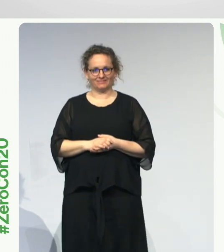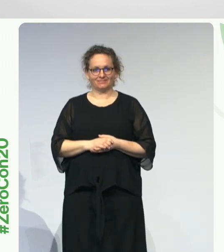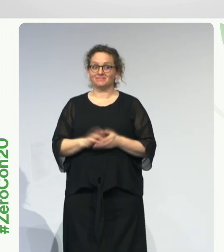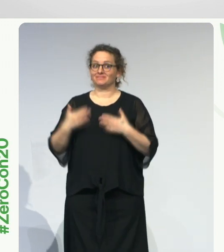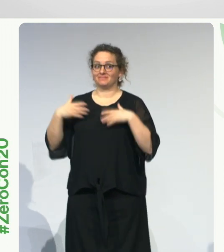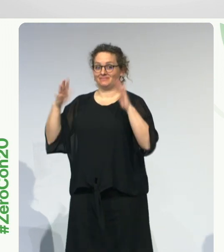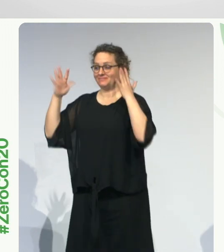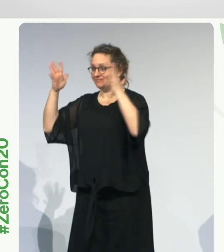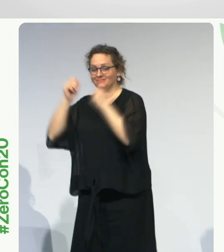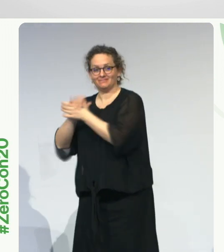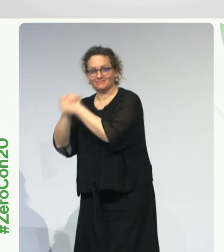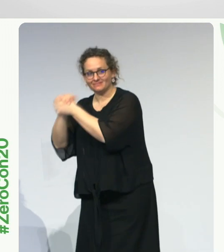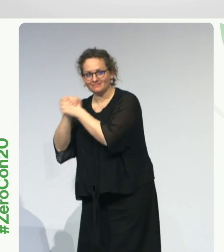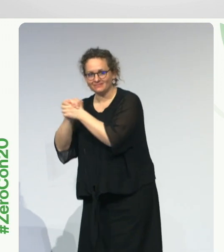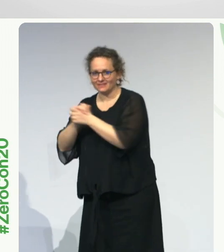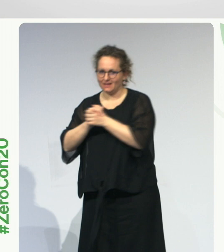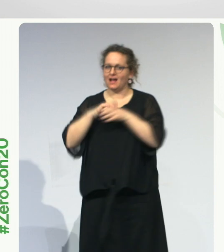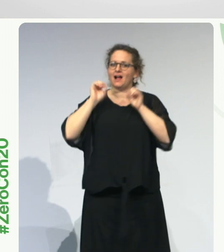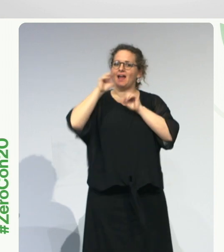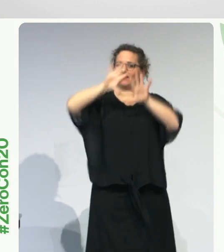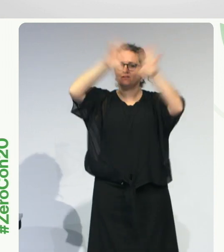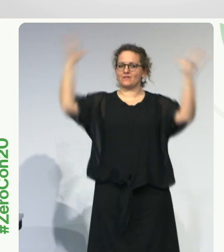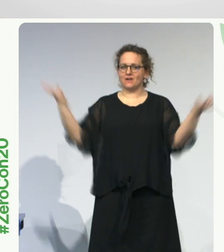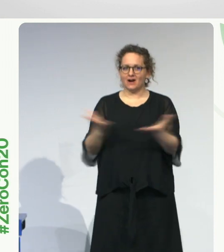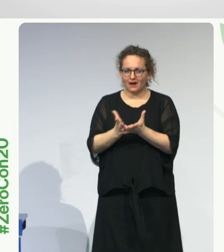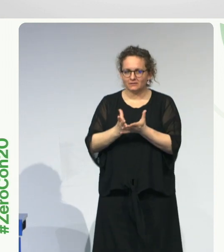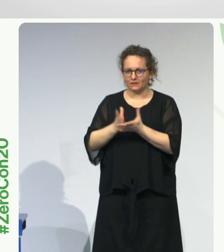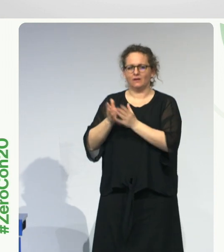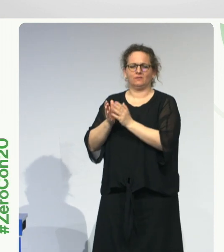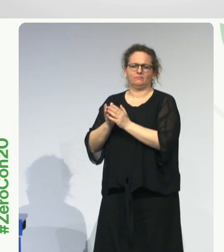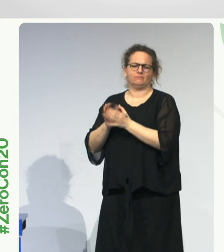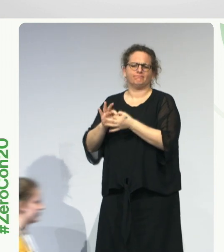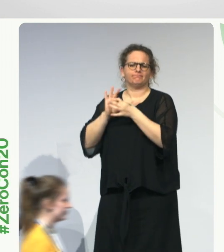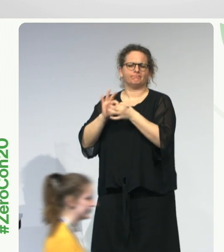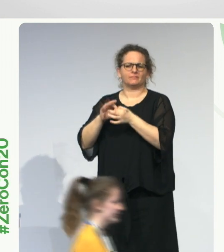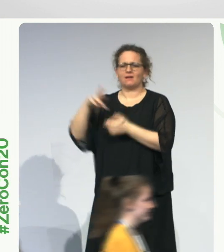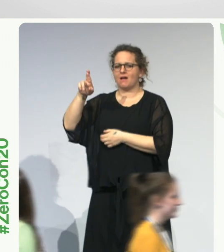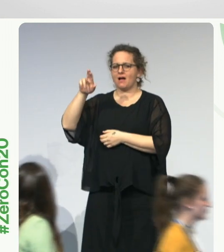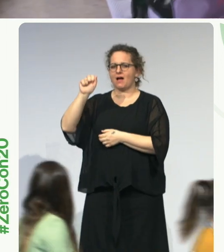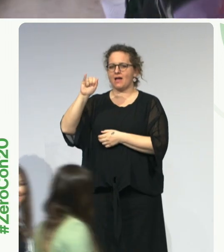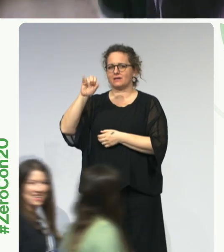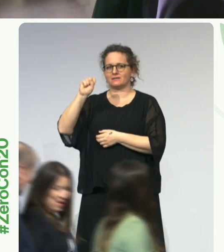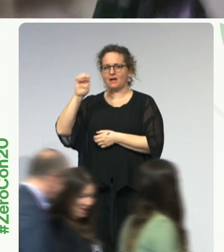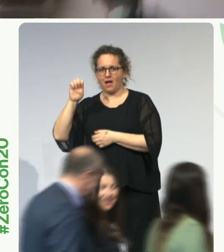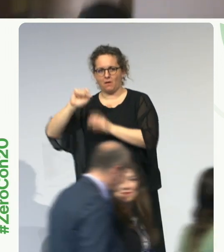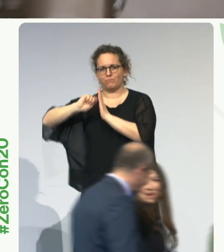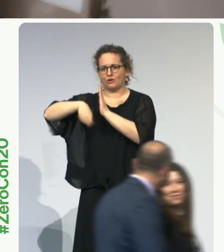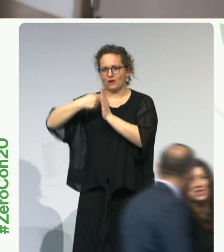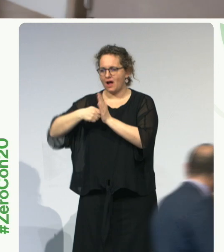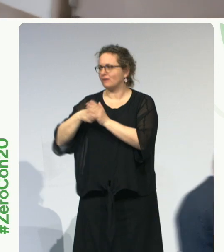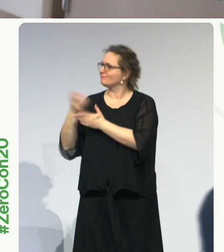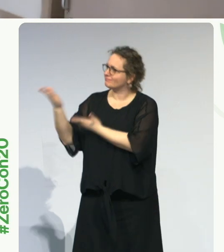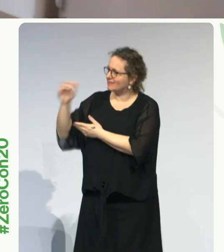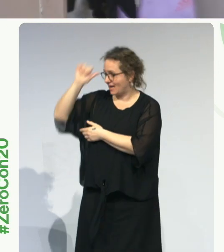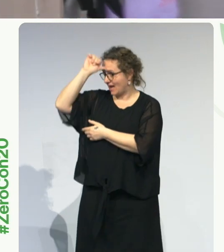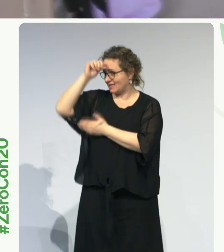Congratulations to Light for the World and partners for the RAISE project in India. This project aims to increase the participation of children with